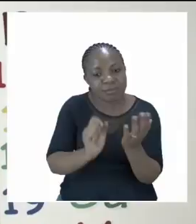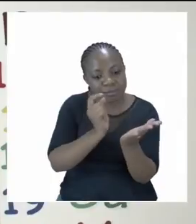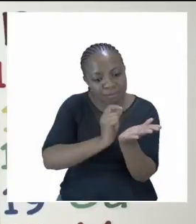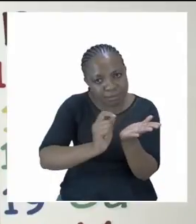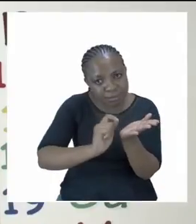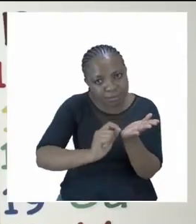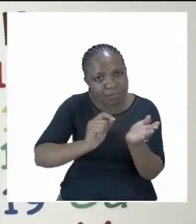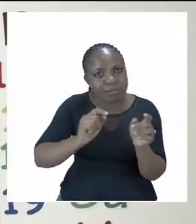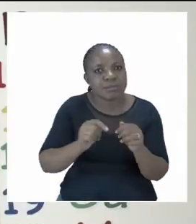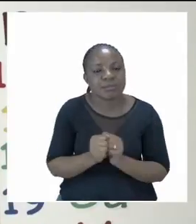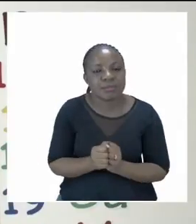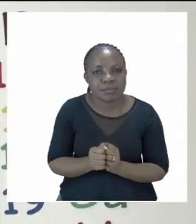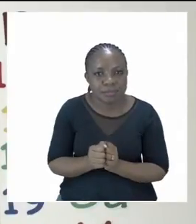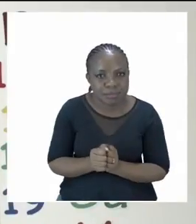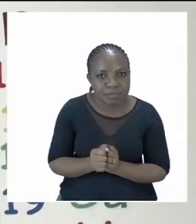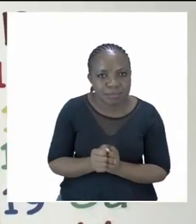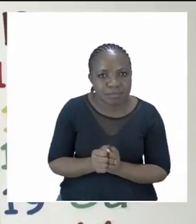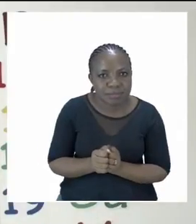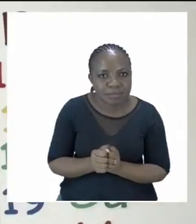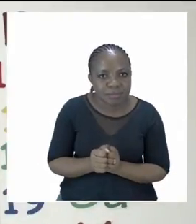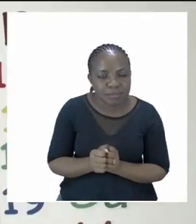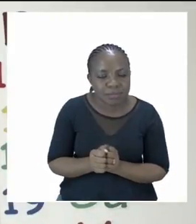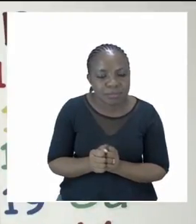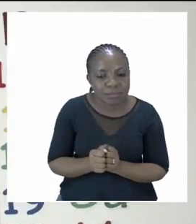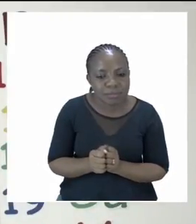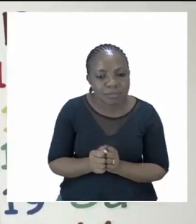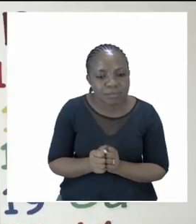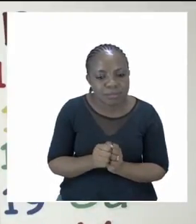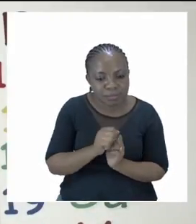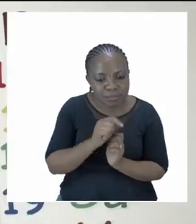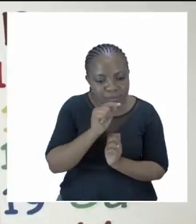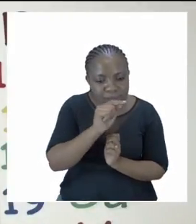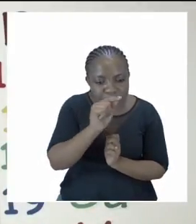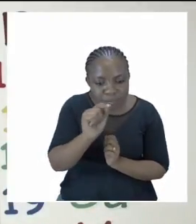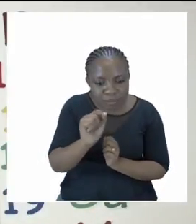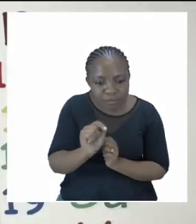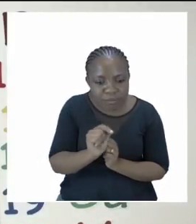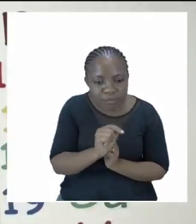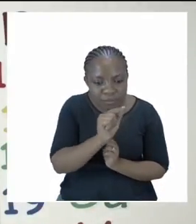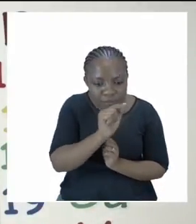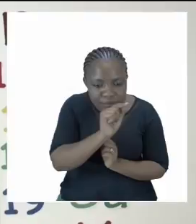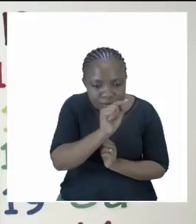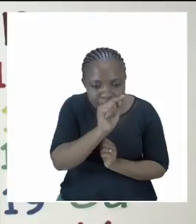second one. Are we ready? Let's go.